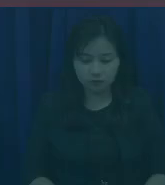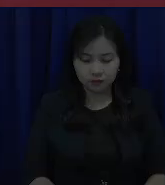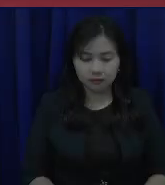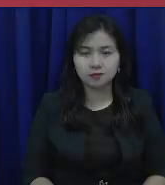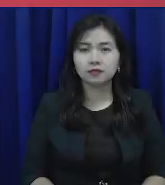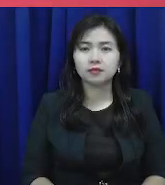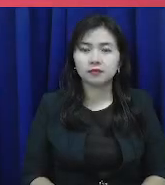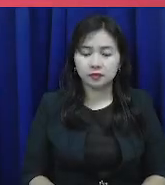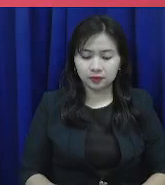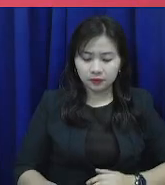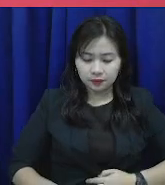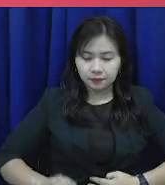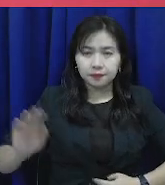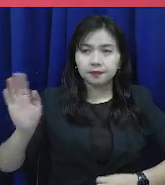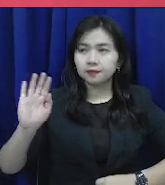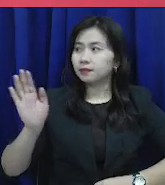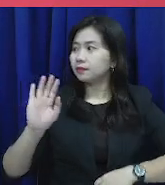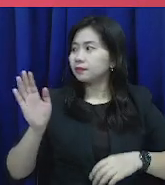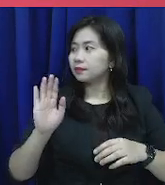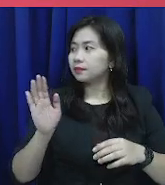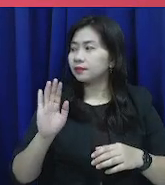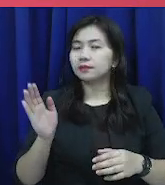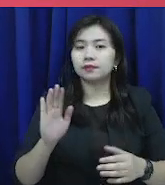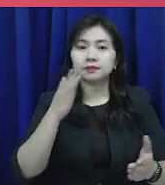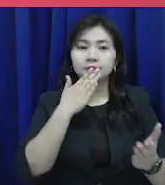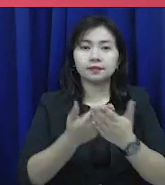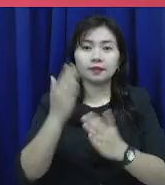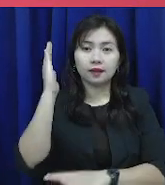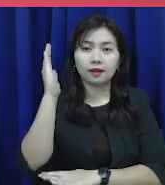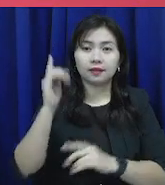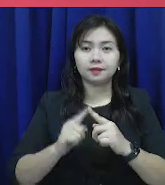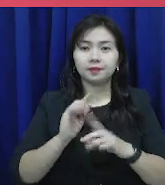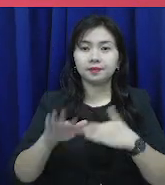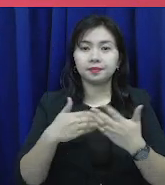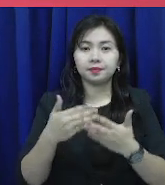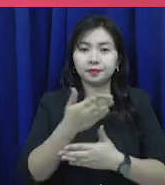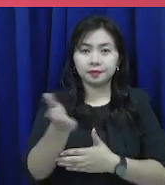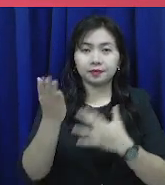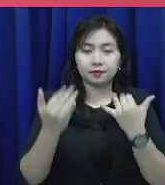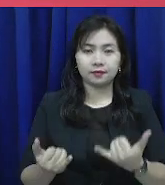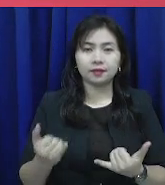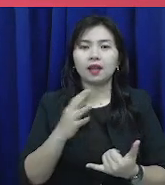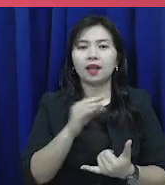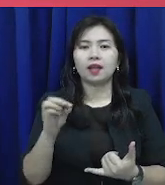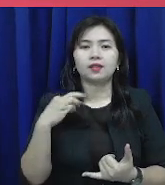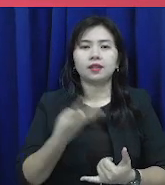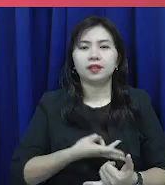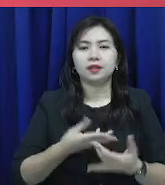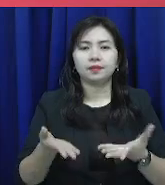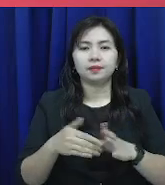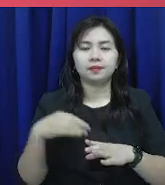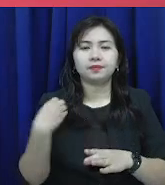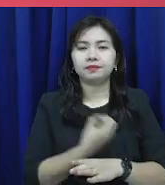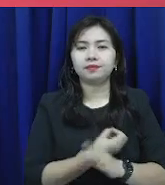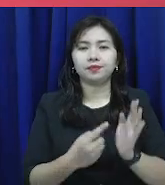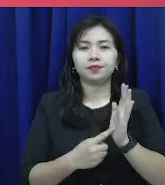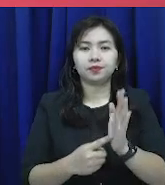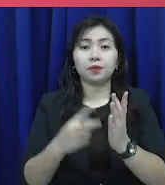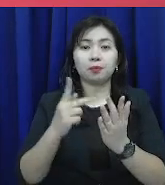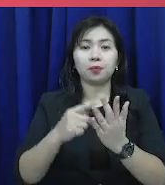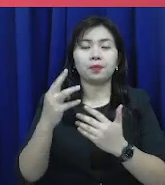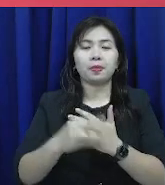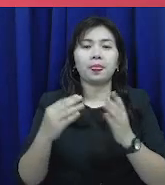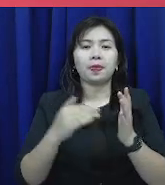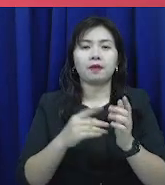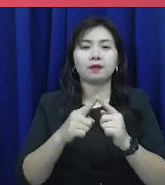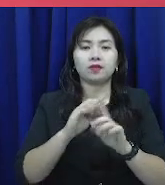L All right magandang magandang tanghali po muli sa inyong lahat once again welcome back to your favorite time Show the Baptist lunch magandang tangali po to all the